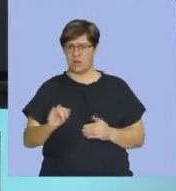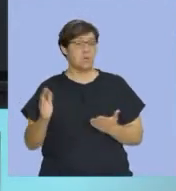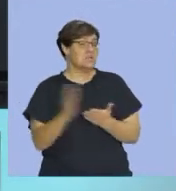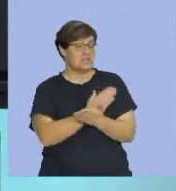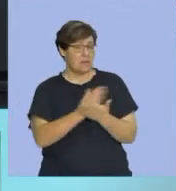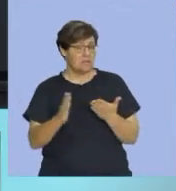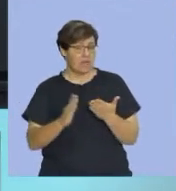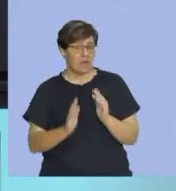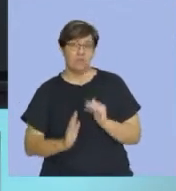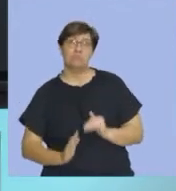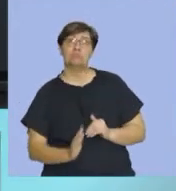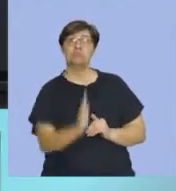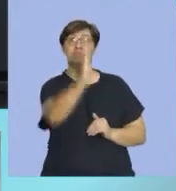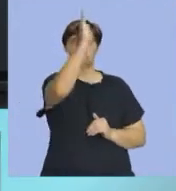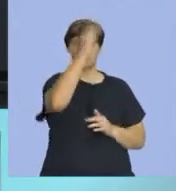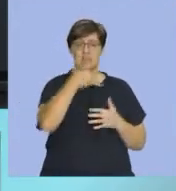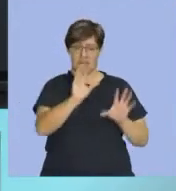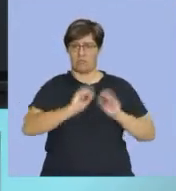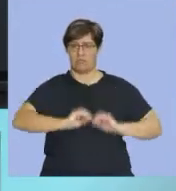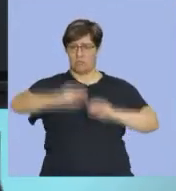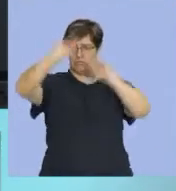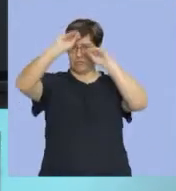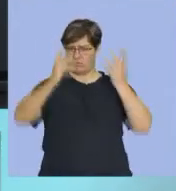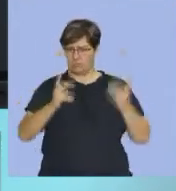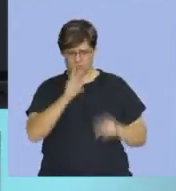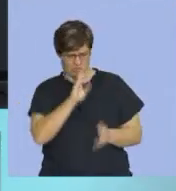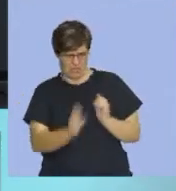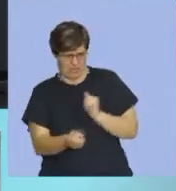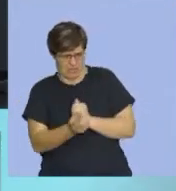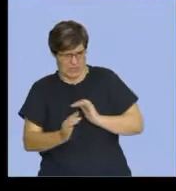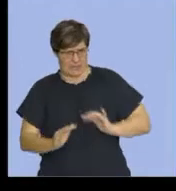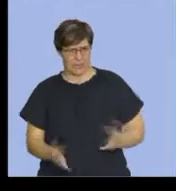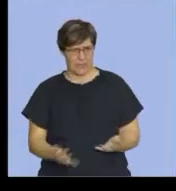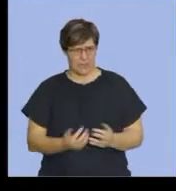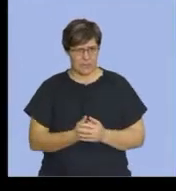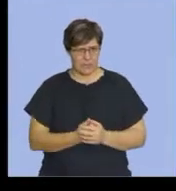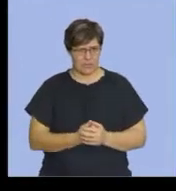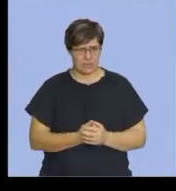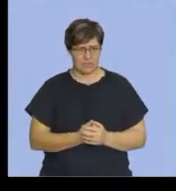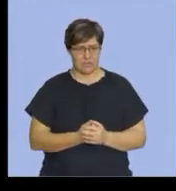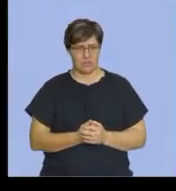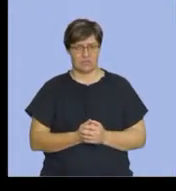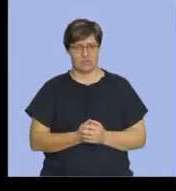be vertically. So we've got to look at how that happens. And also,